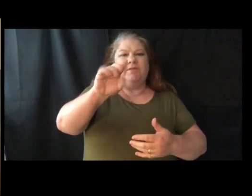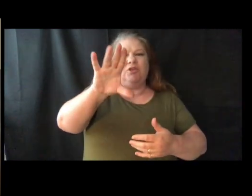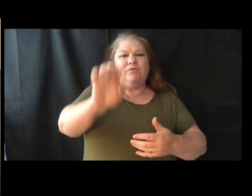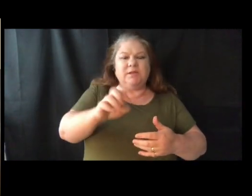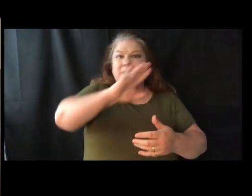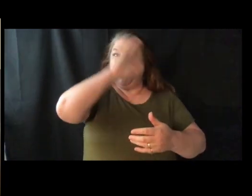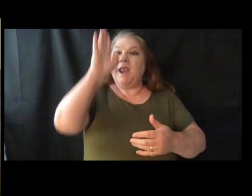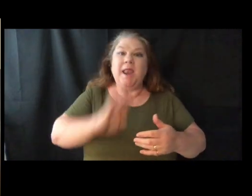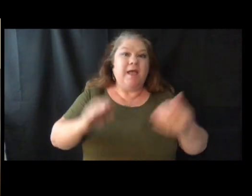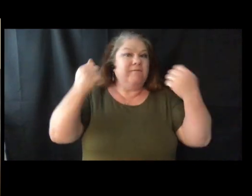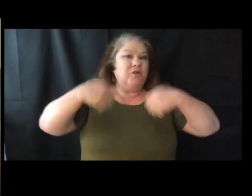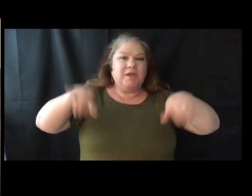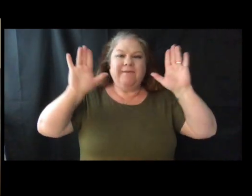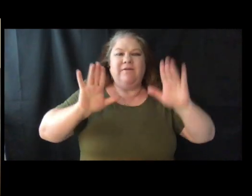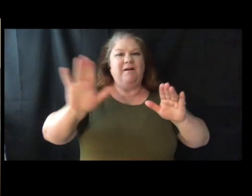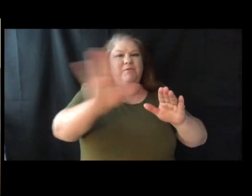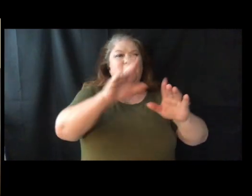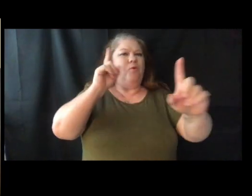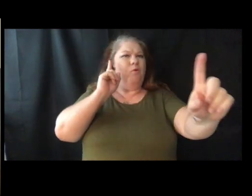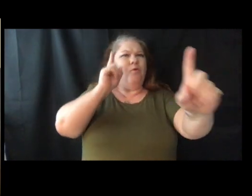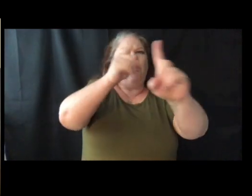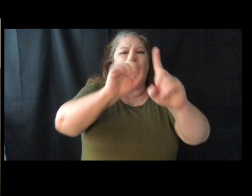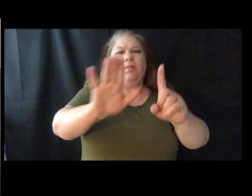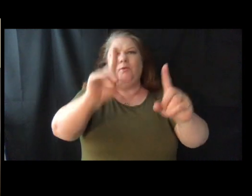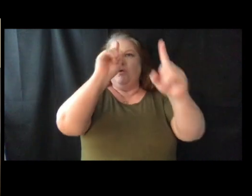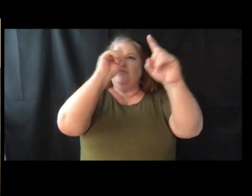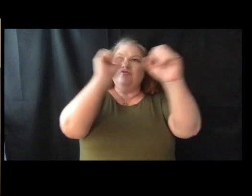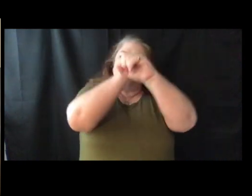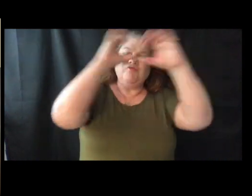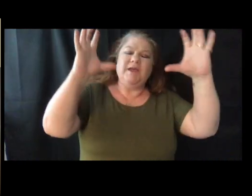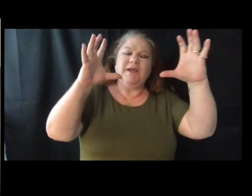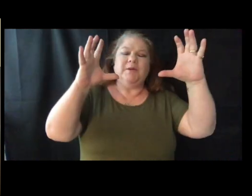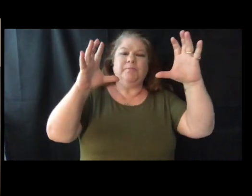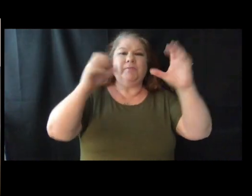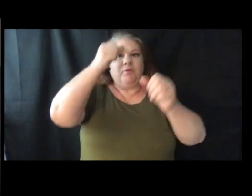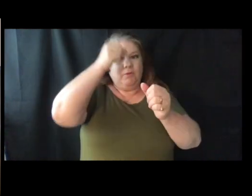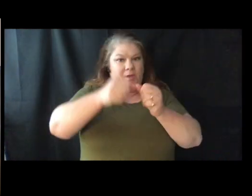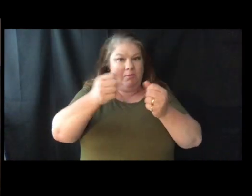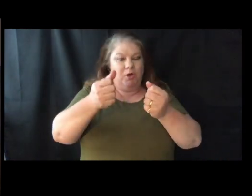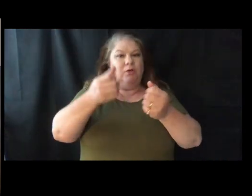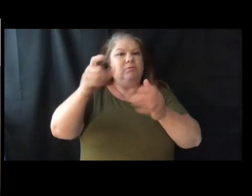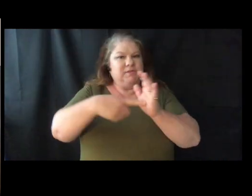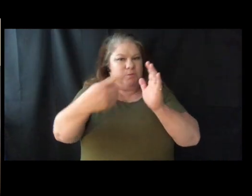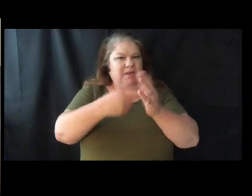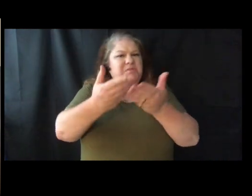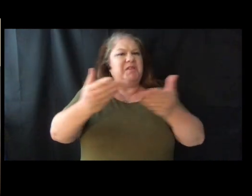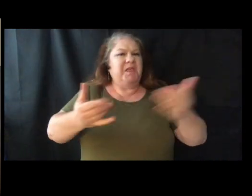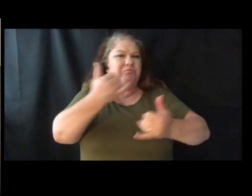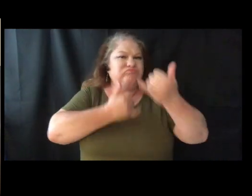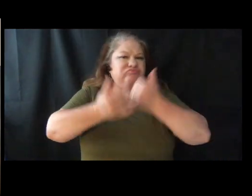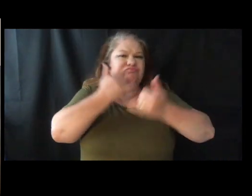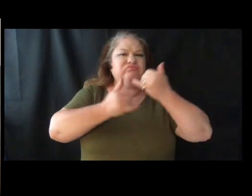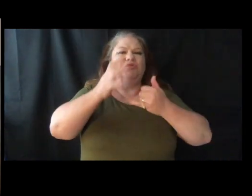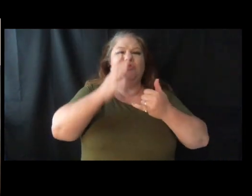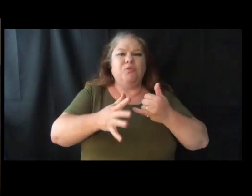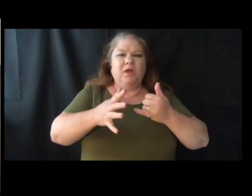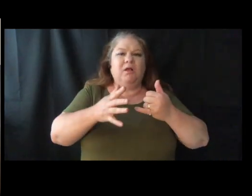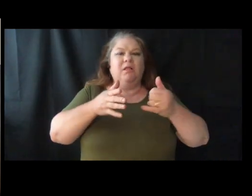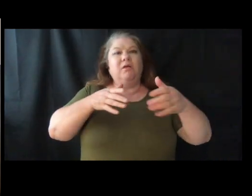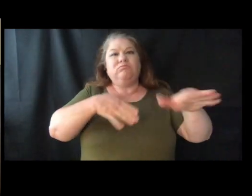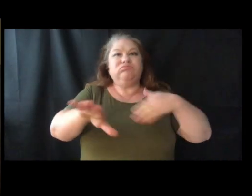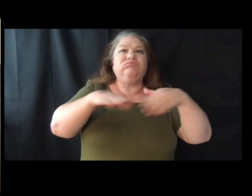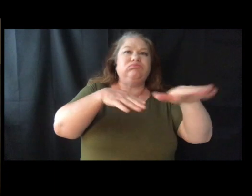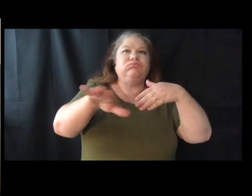your dreams. Always remember, when things go wrong, as they sometimes will, when the road you're trudging seems